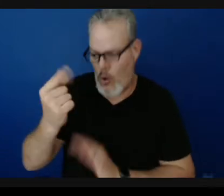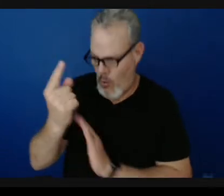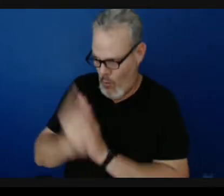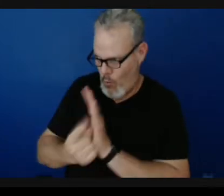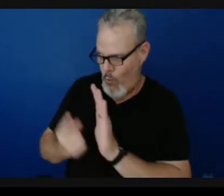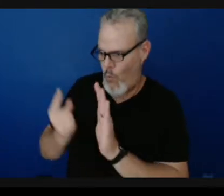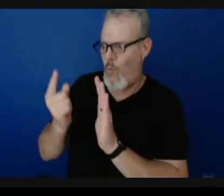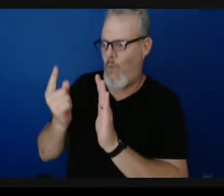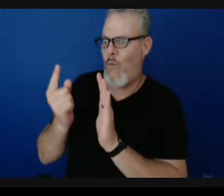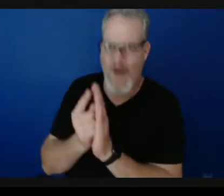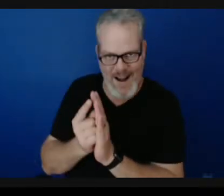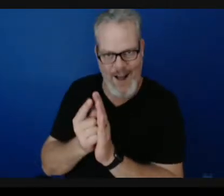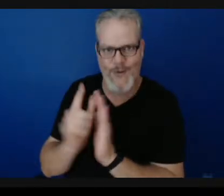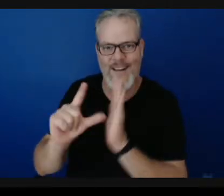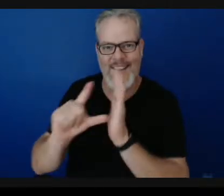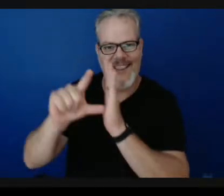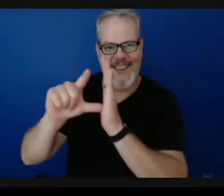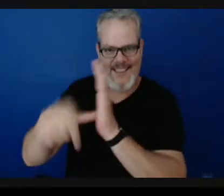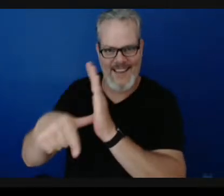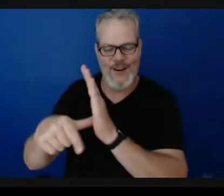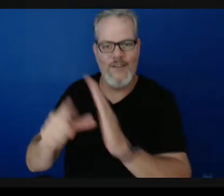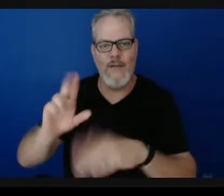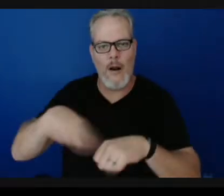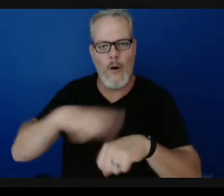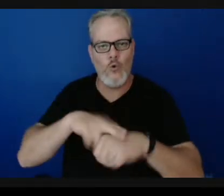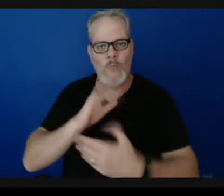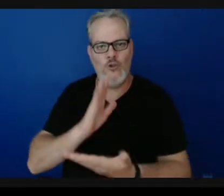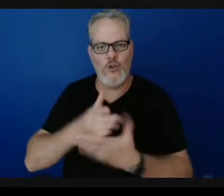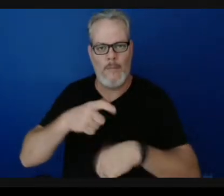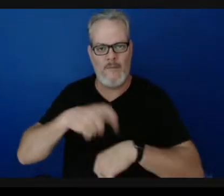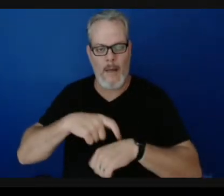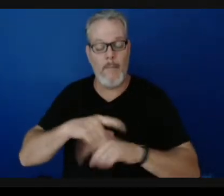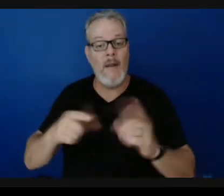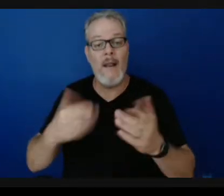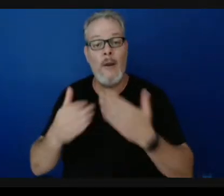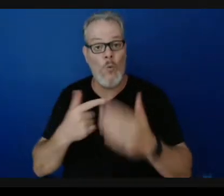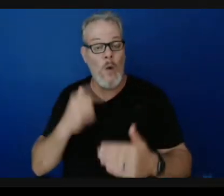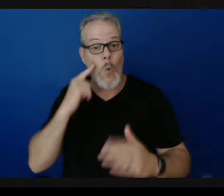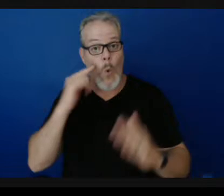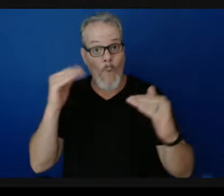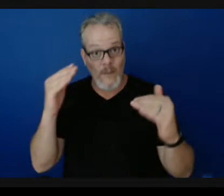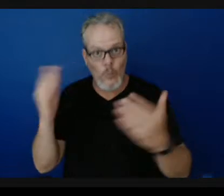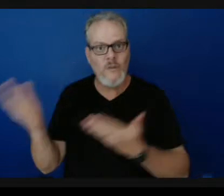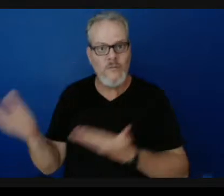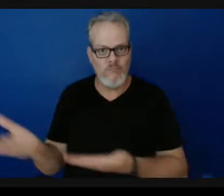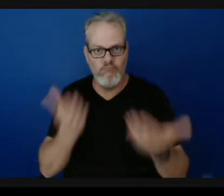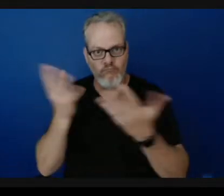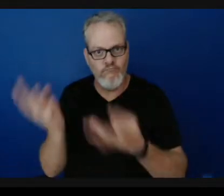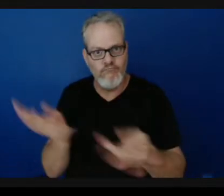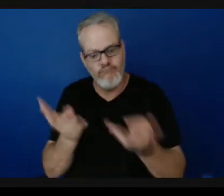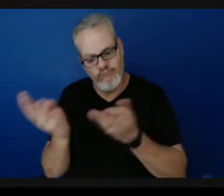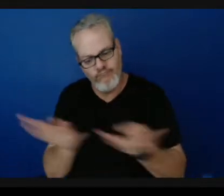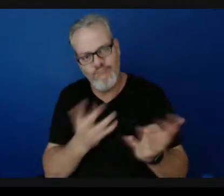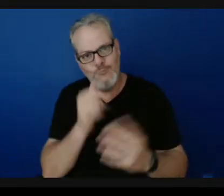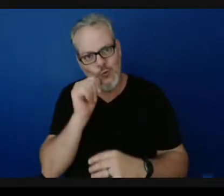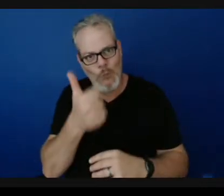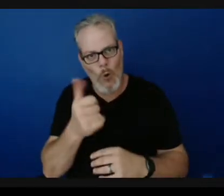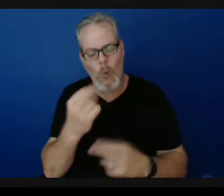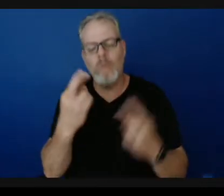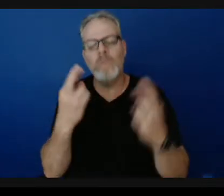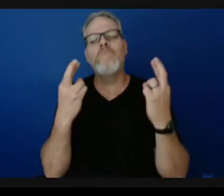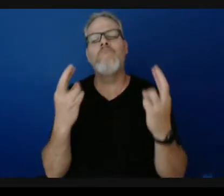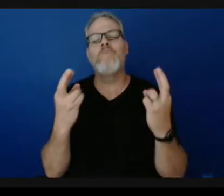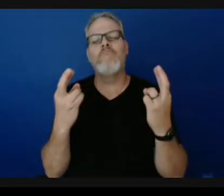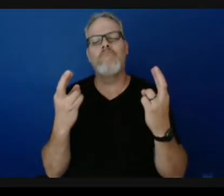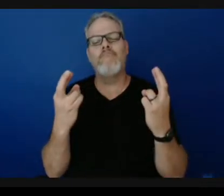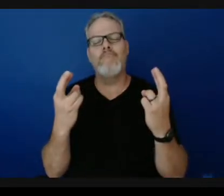start tomorrow. But yeah, we'll be hopefully bringing that to you if nothing goes wrong.